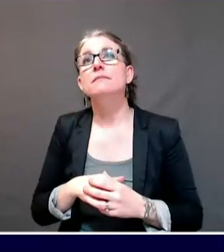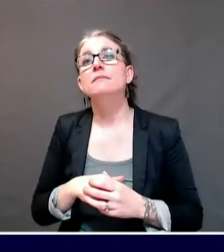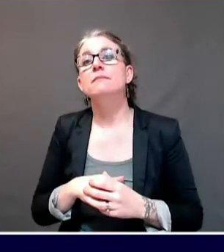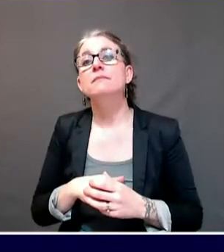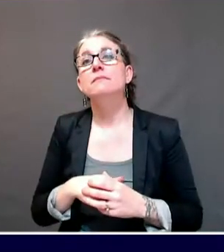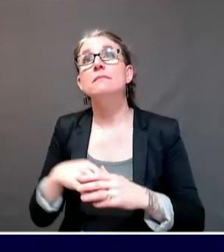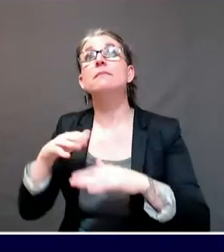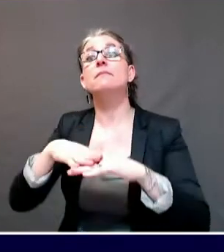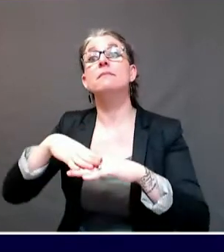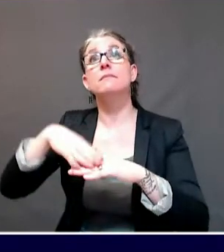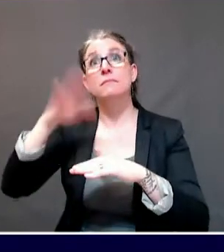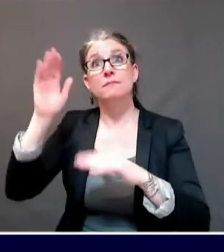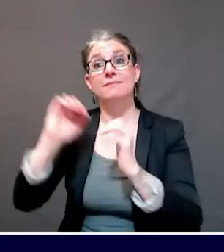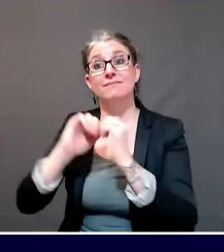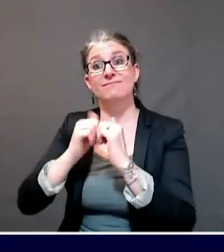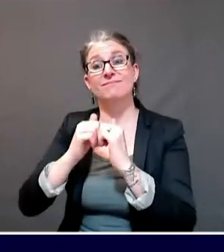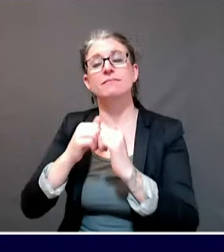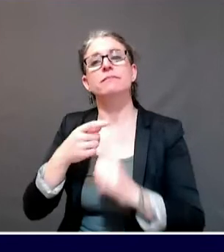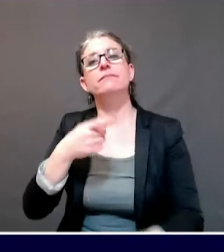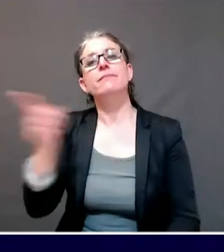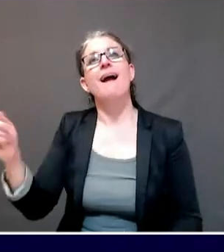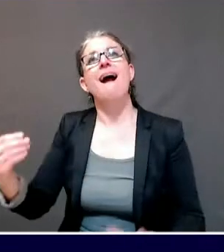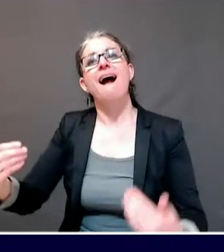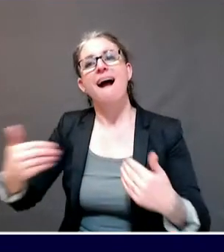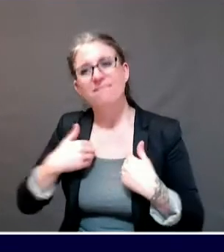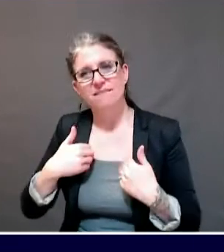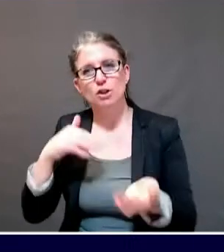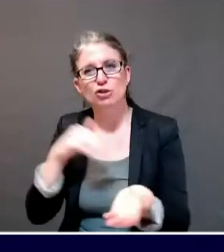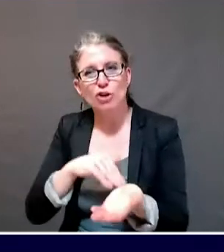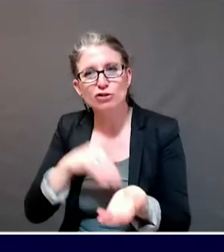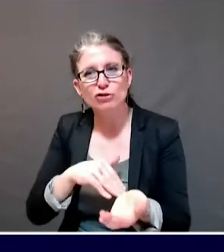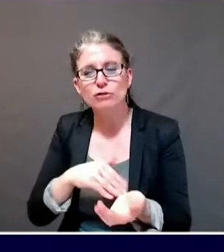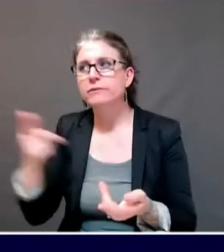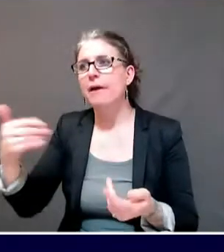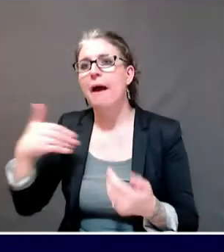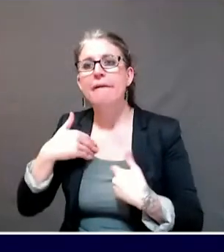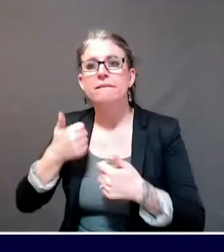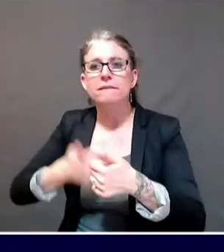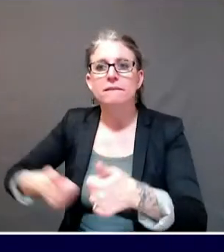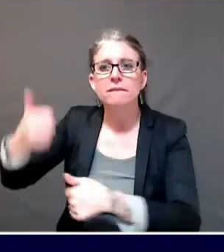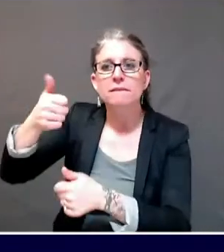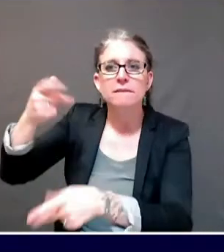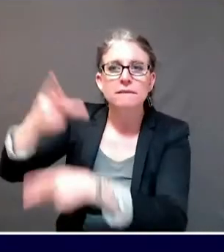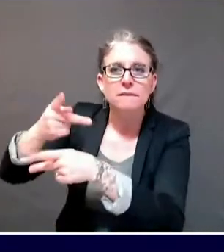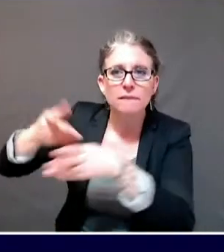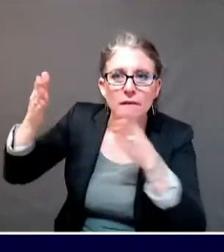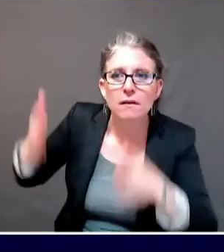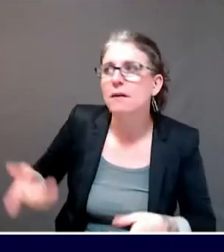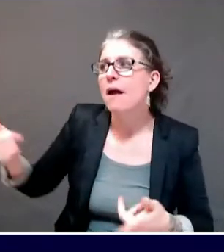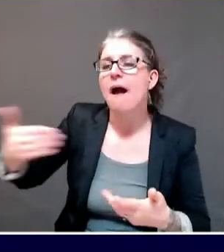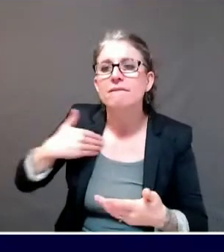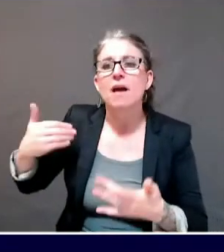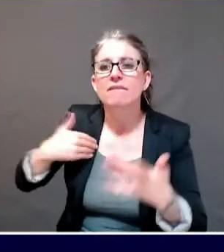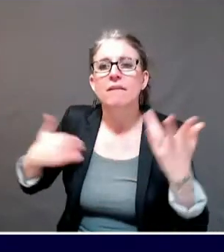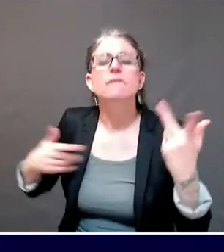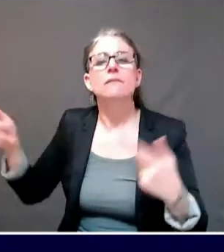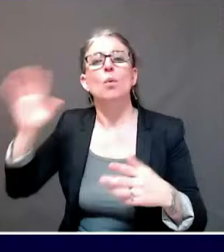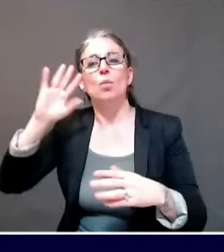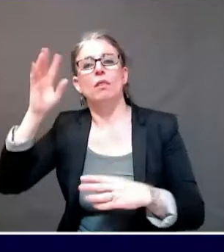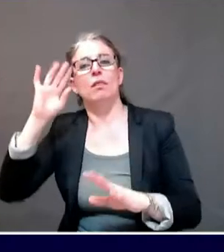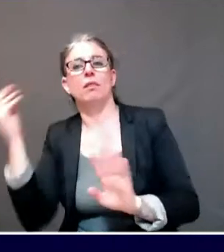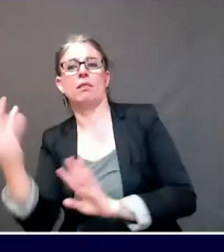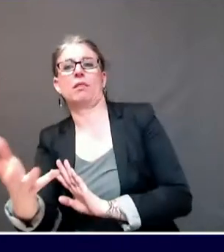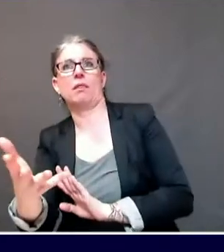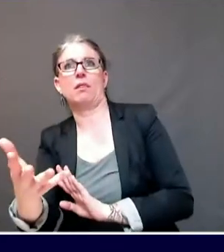through their healthcare system. That being said, we're trying to make as many options available for all of the folks in